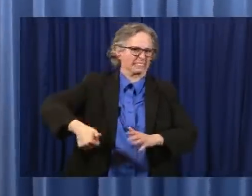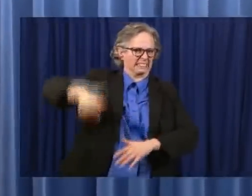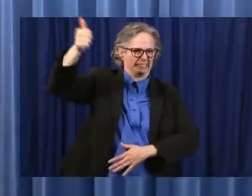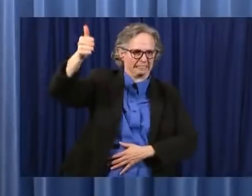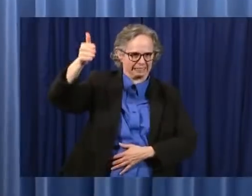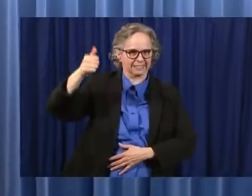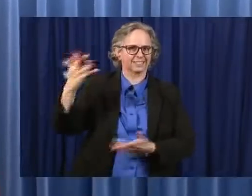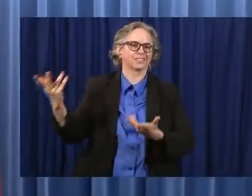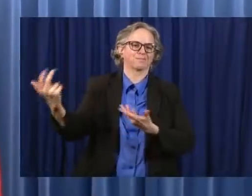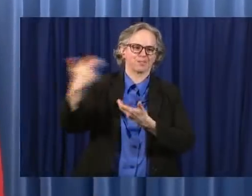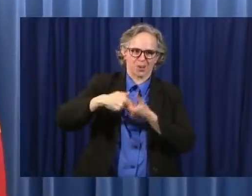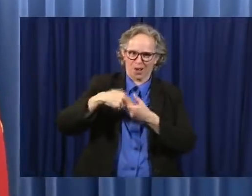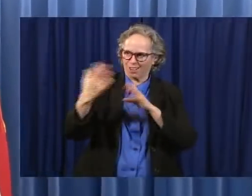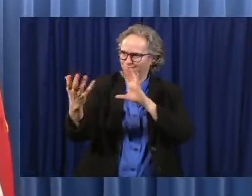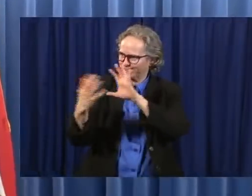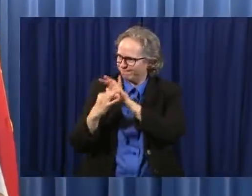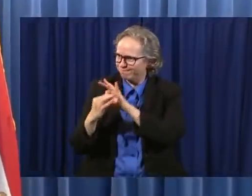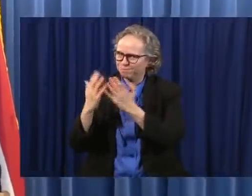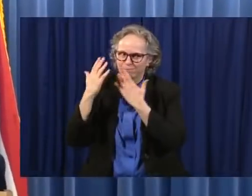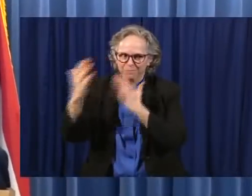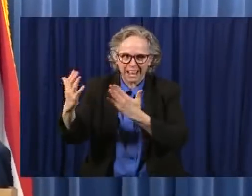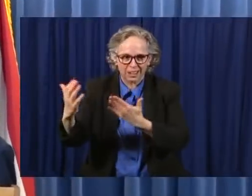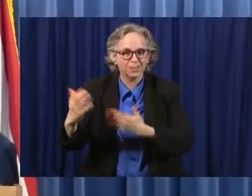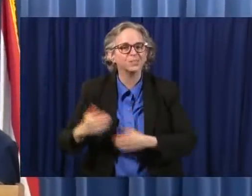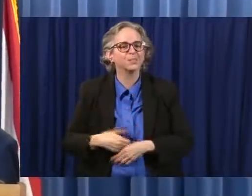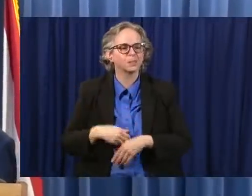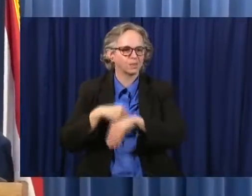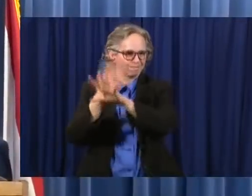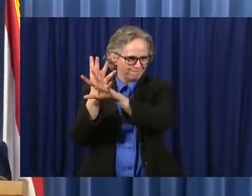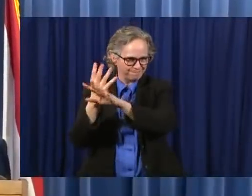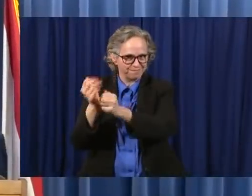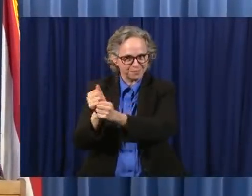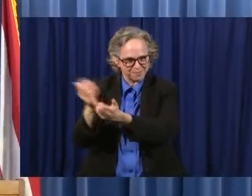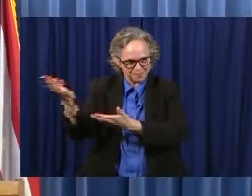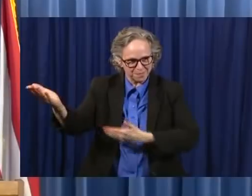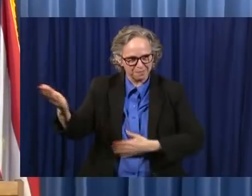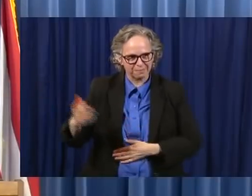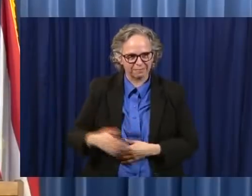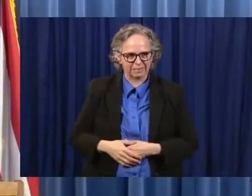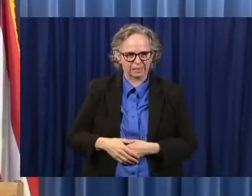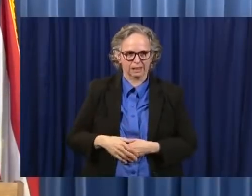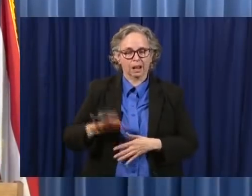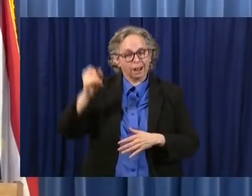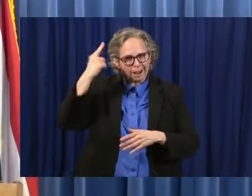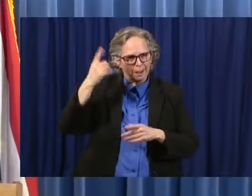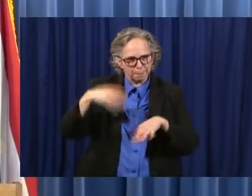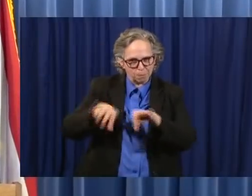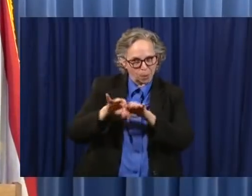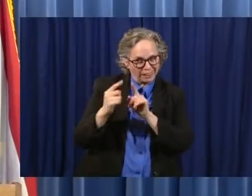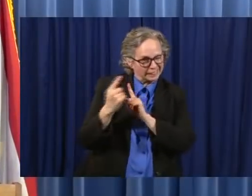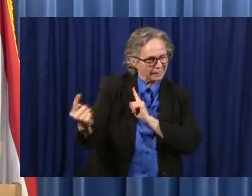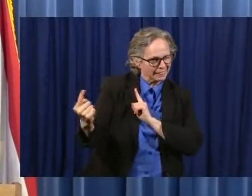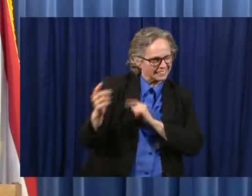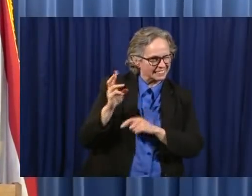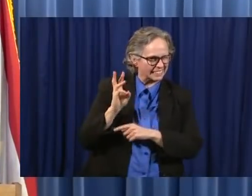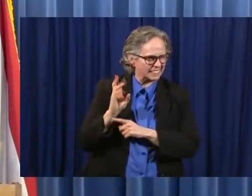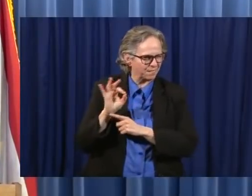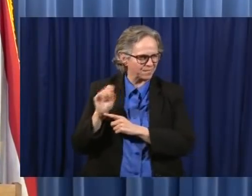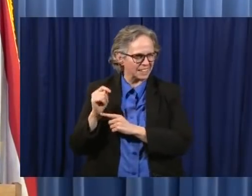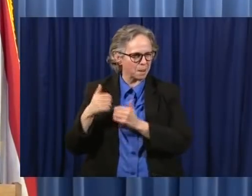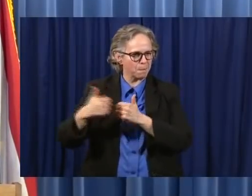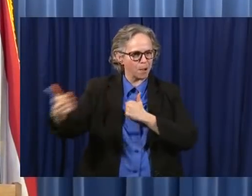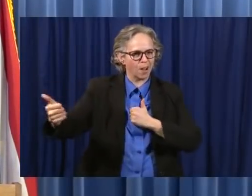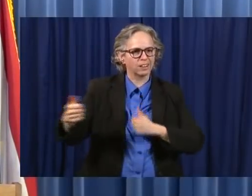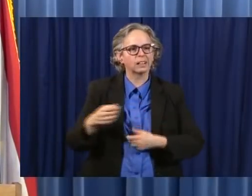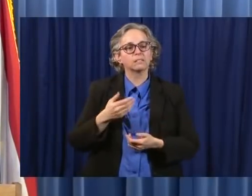And joining her, as looks like 6 feet apart there, is Dr.